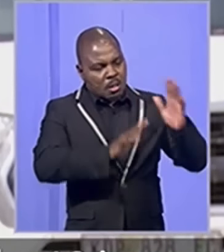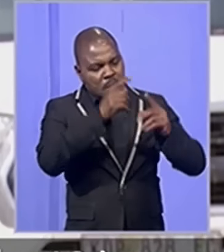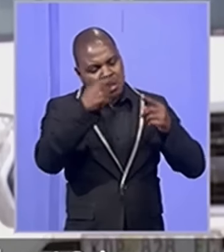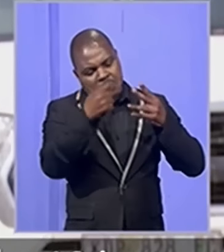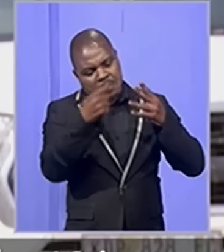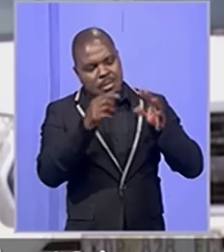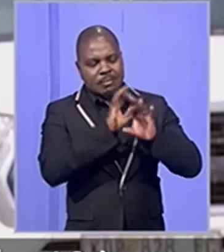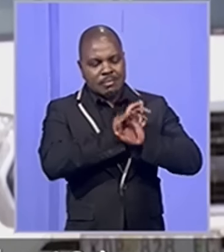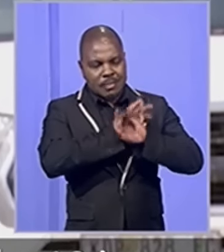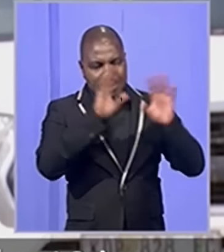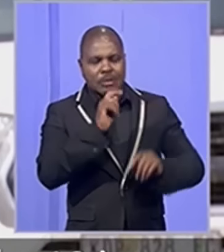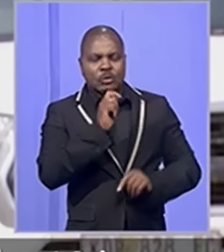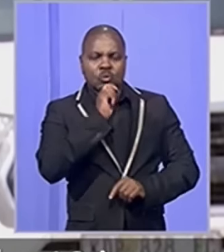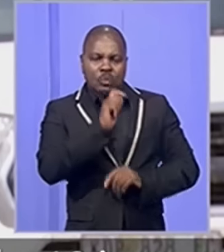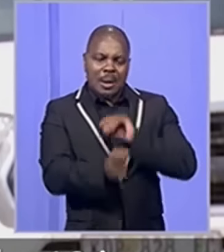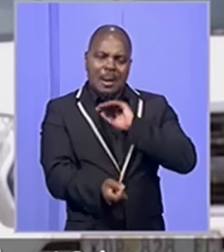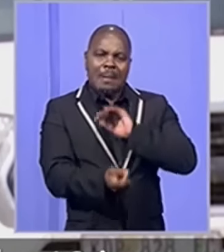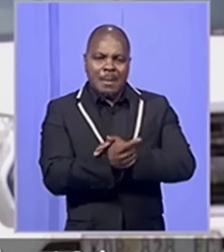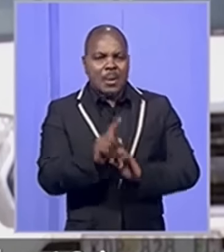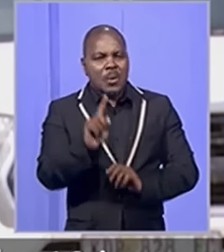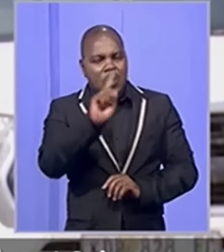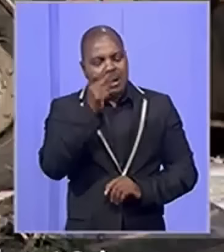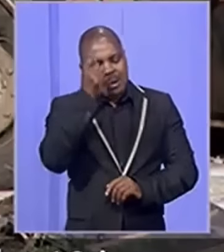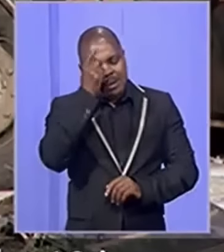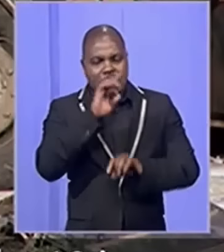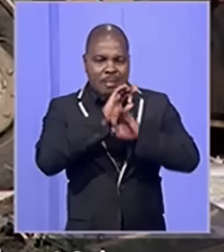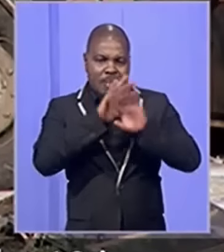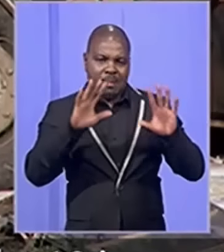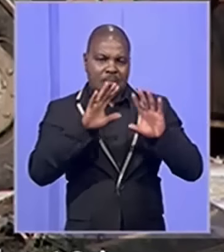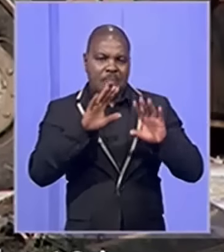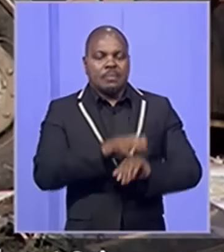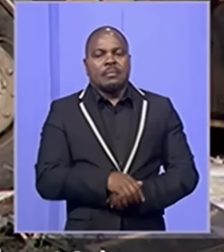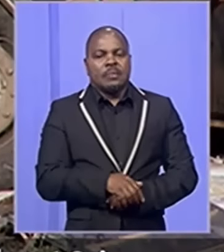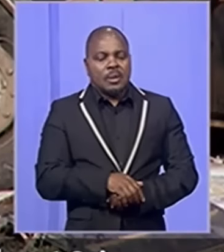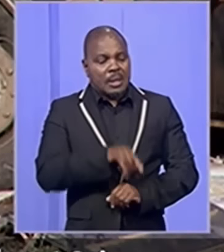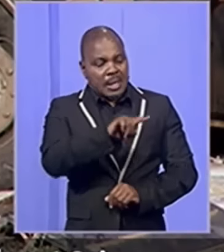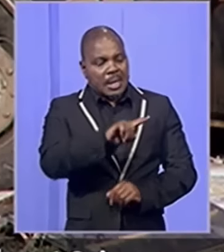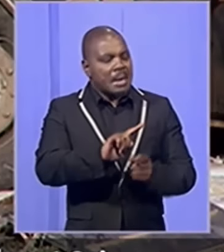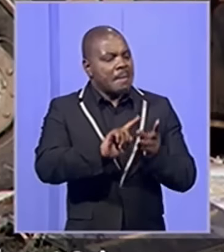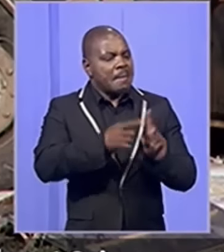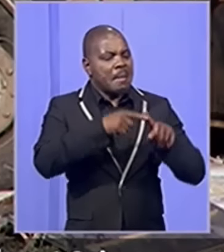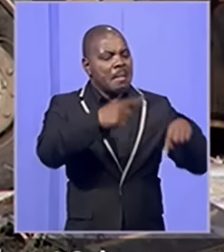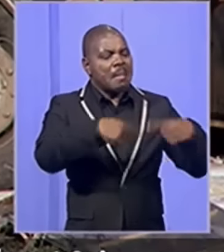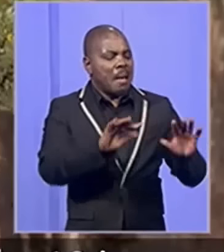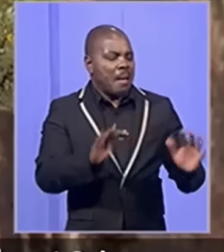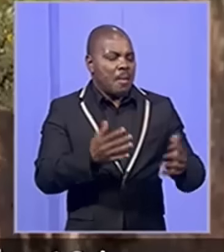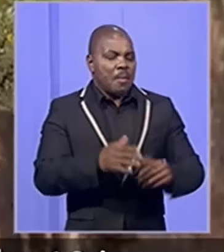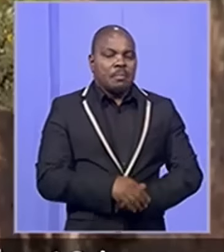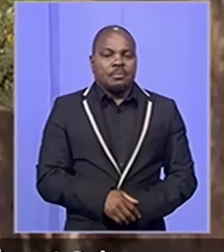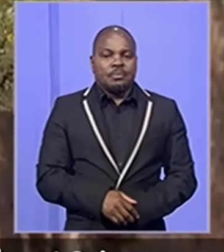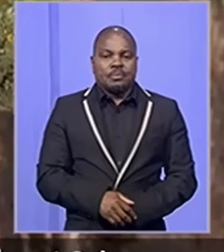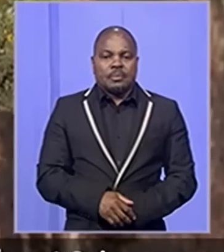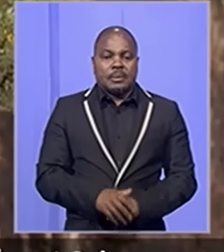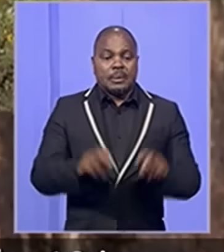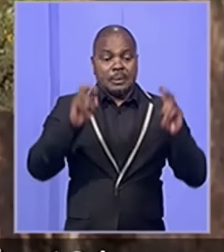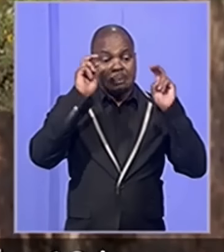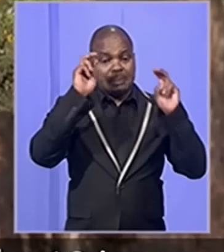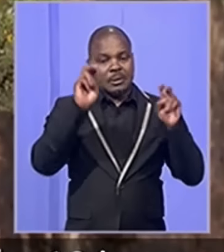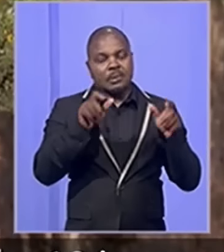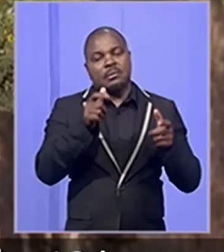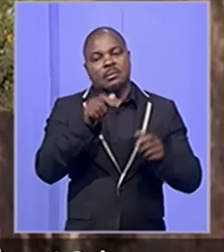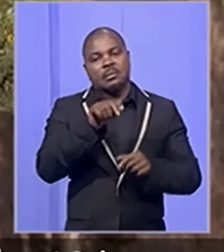that we can actually see and understand what has actually led, to this incident. Bese e ne rwele